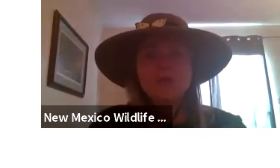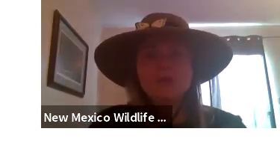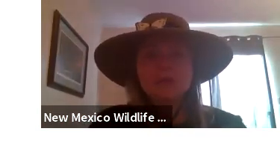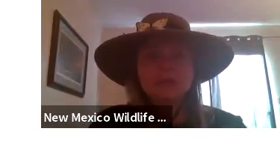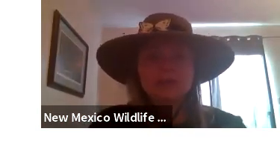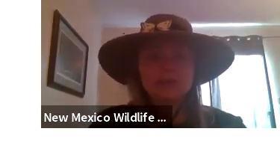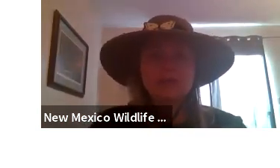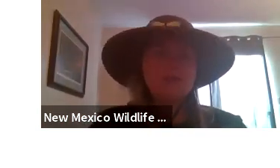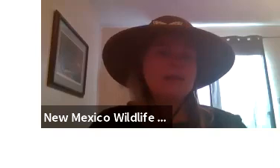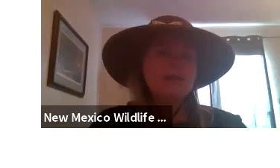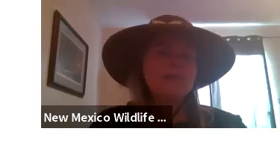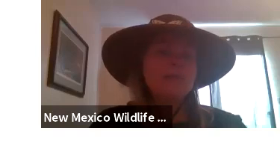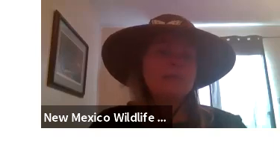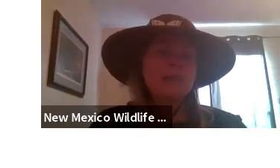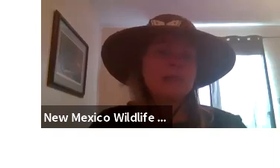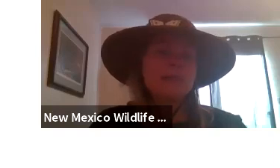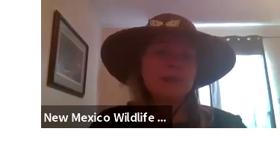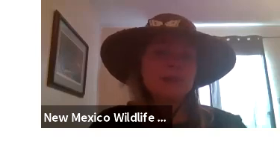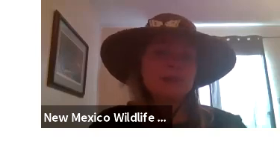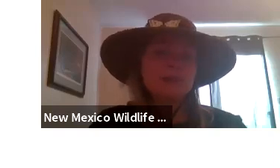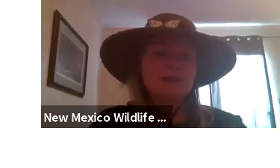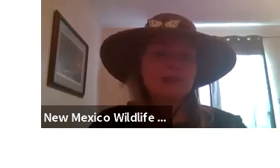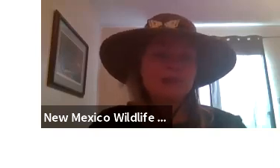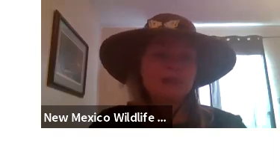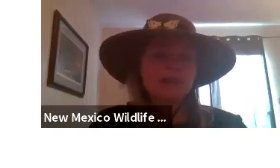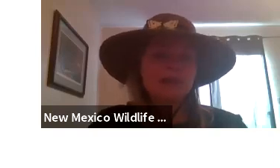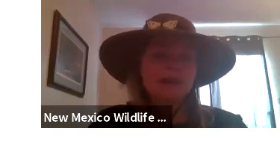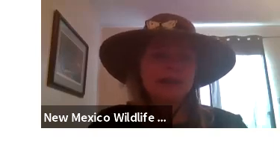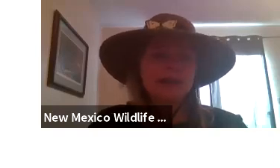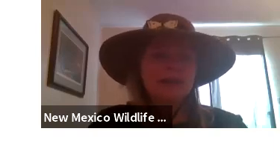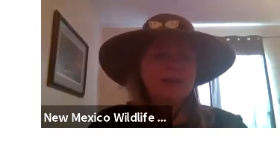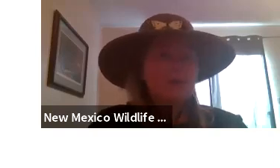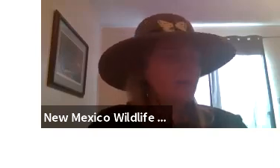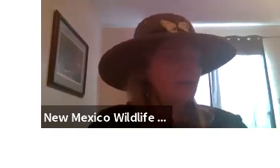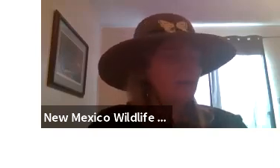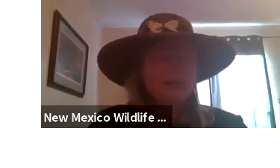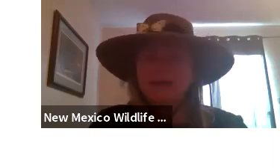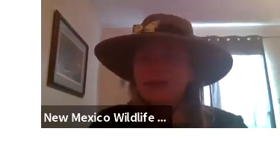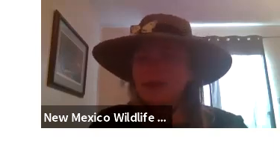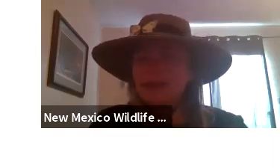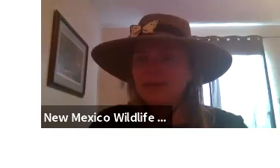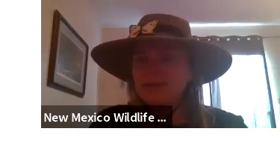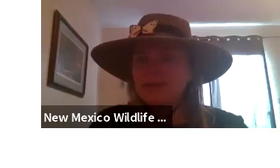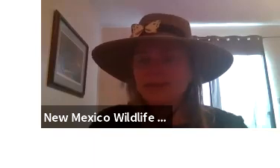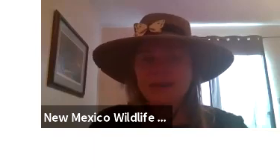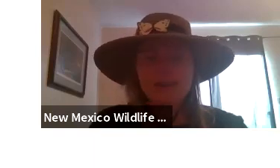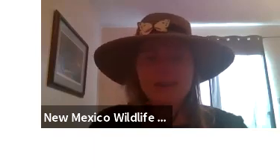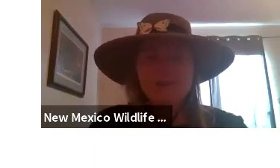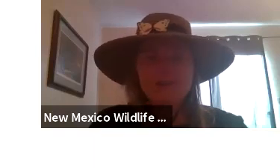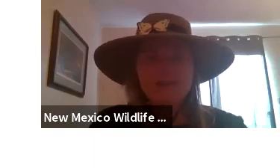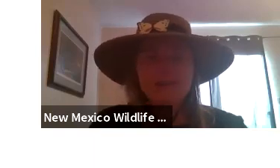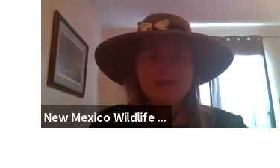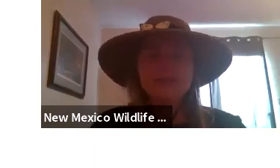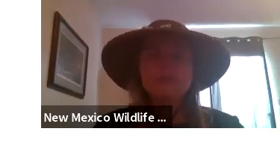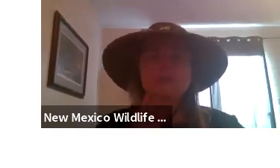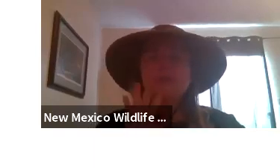the ocean. Have you ever been to the ocean before? I love playing in the waves. I love